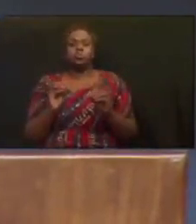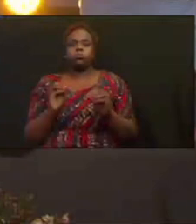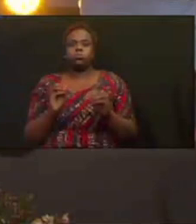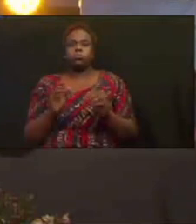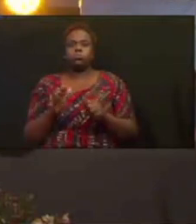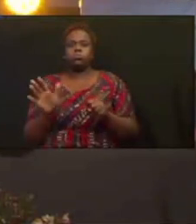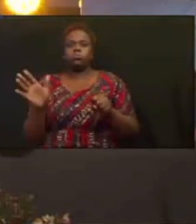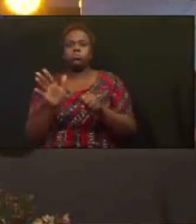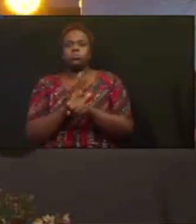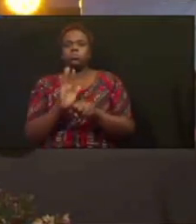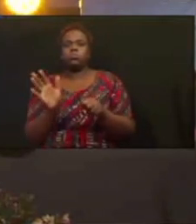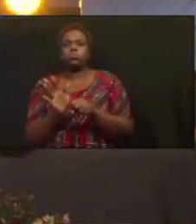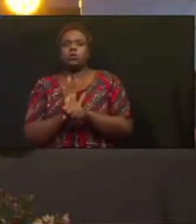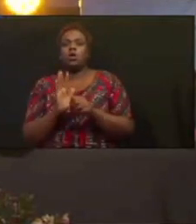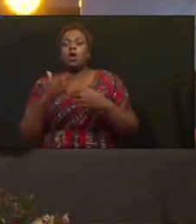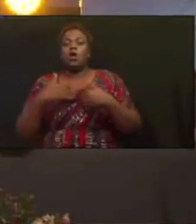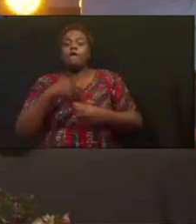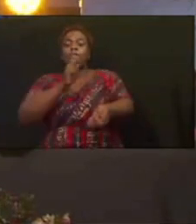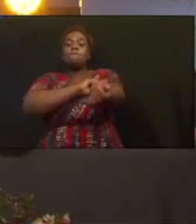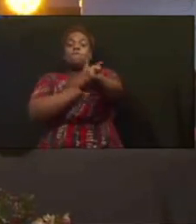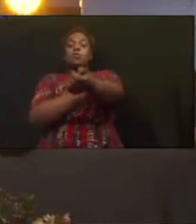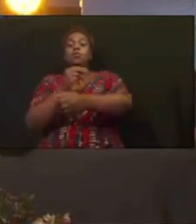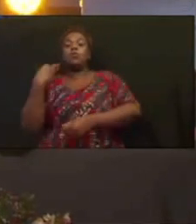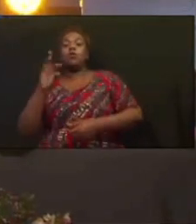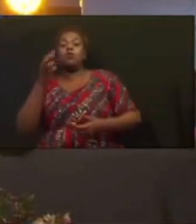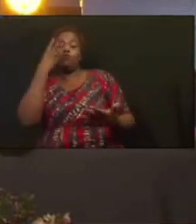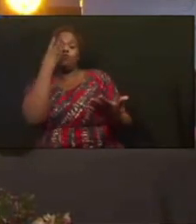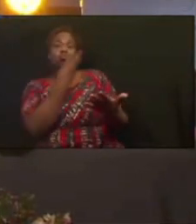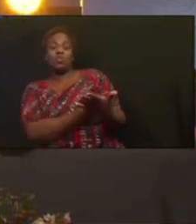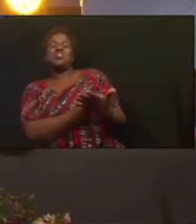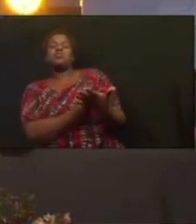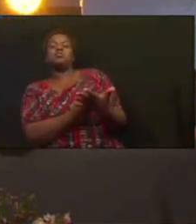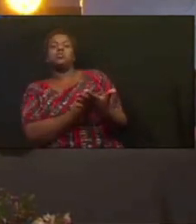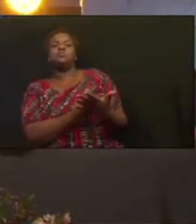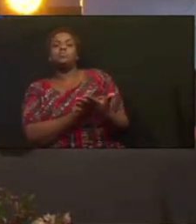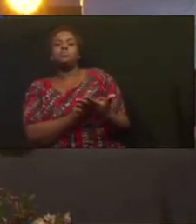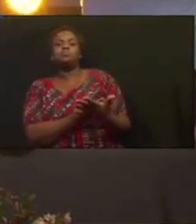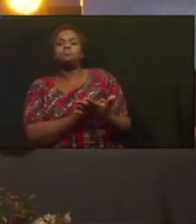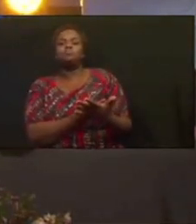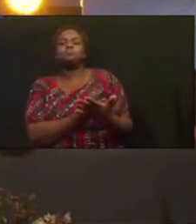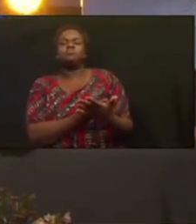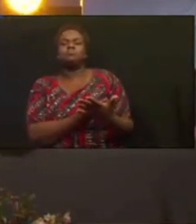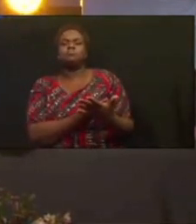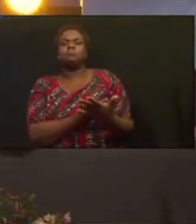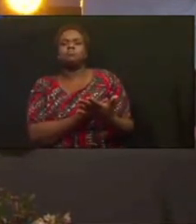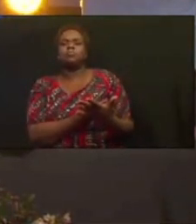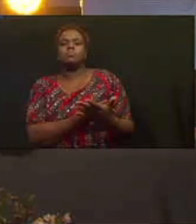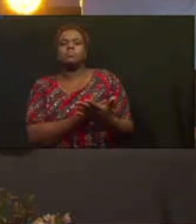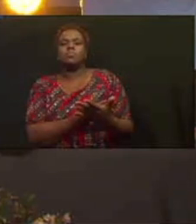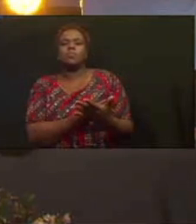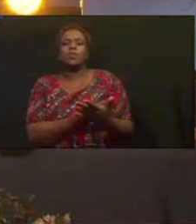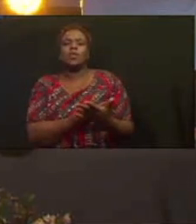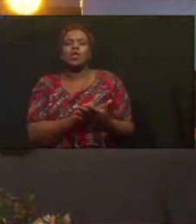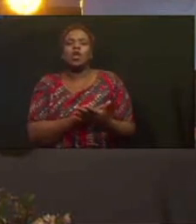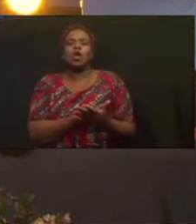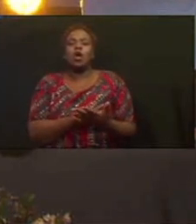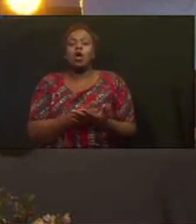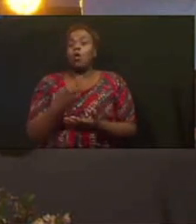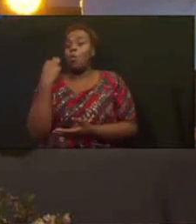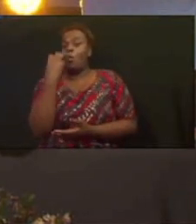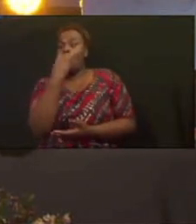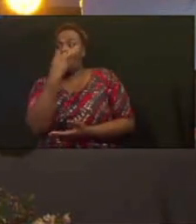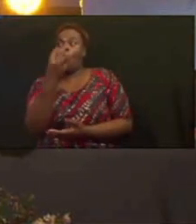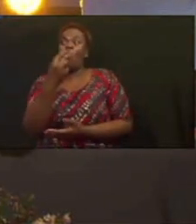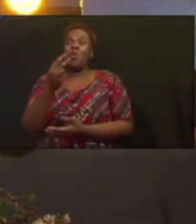Many have joined the cloud of witnesses, the T.L. Osborns, the Catherine Kuhlmans. They are watching Kenya from heaven and